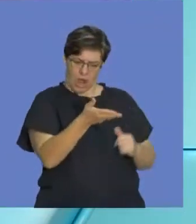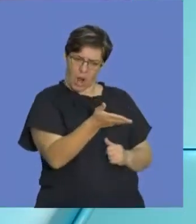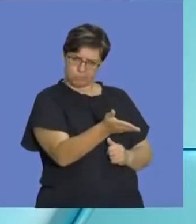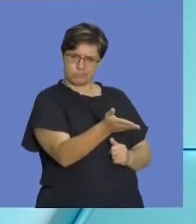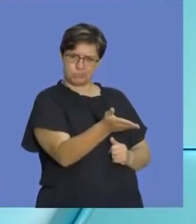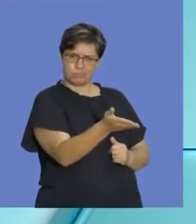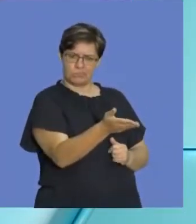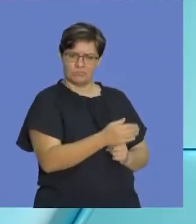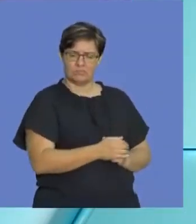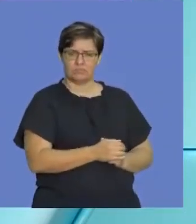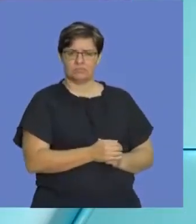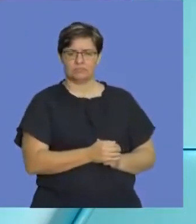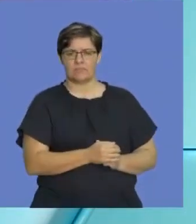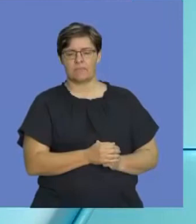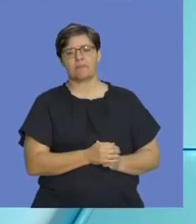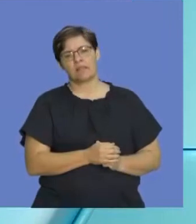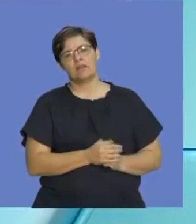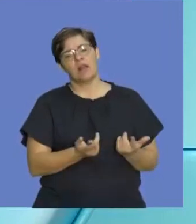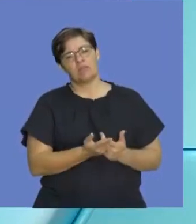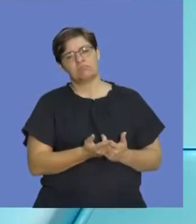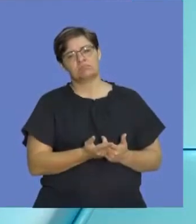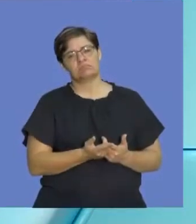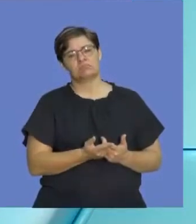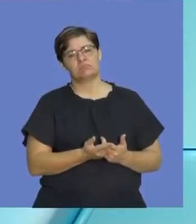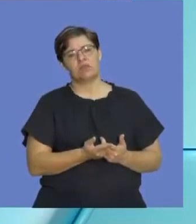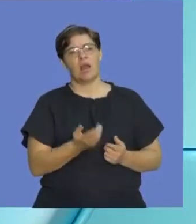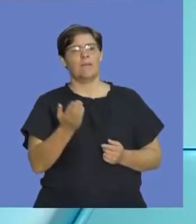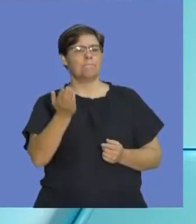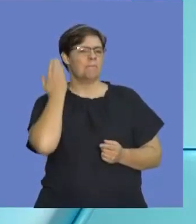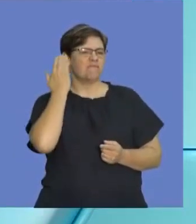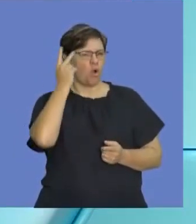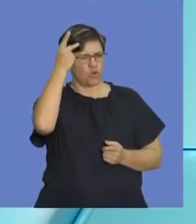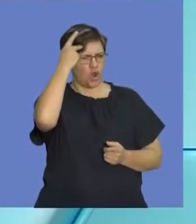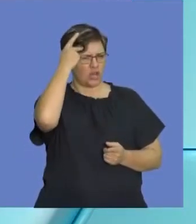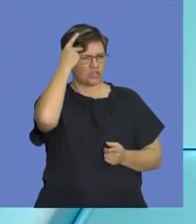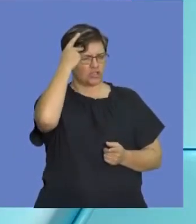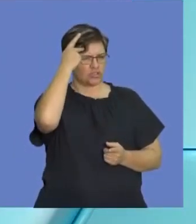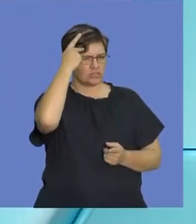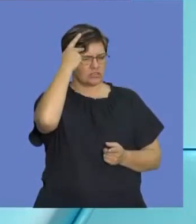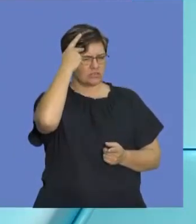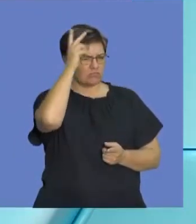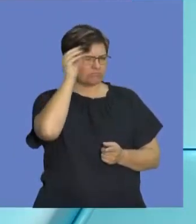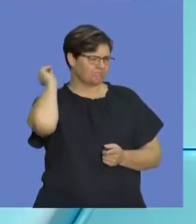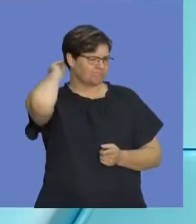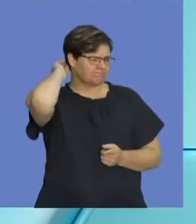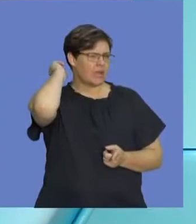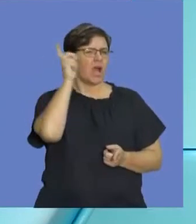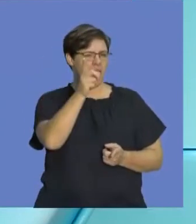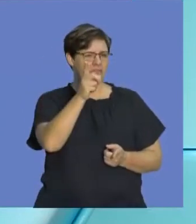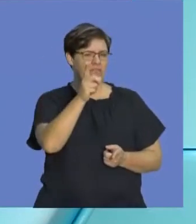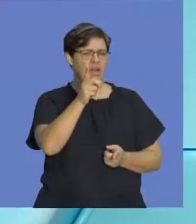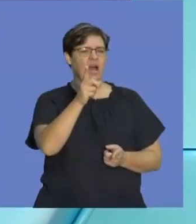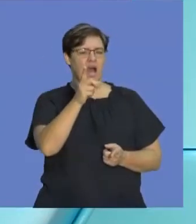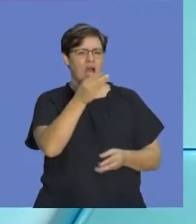Now, very simple. Let's draw on existing or prior knowledge. You have a trading